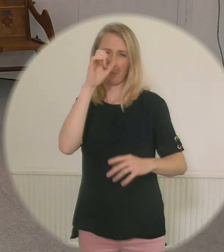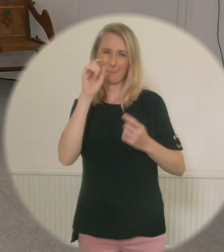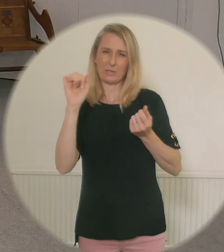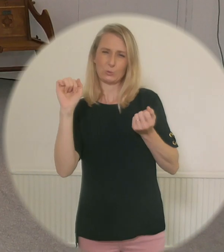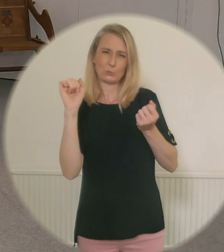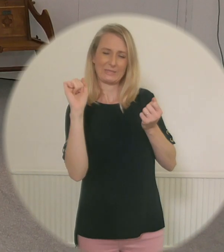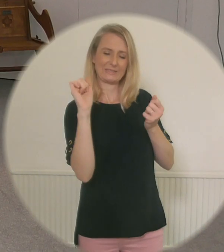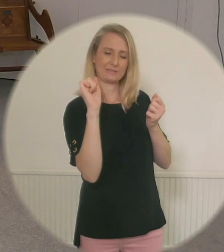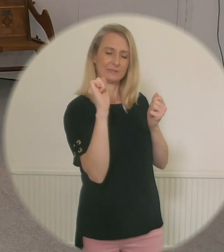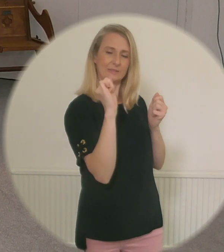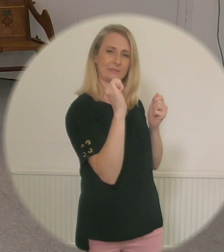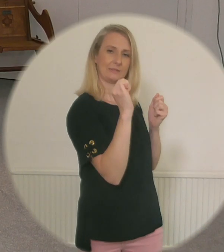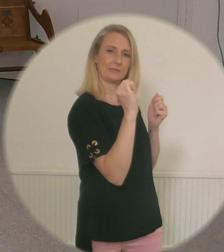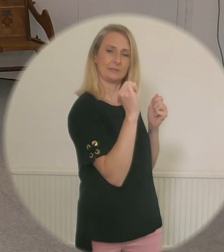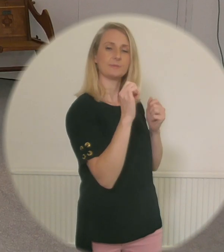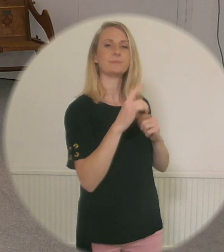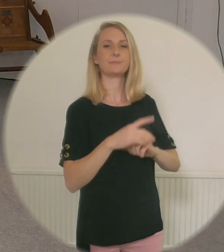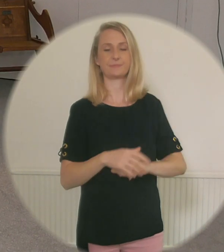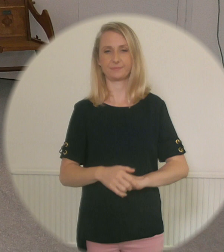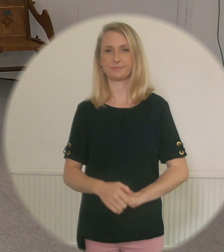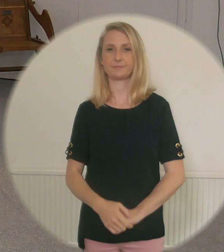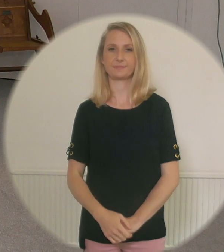to the left.